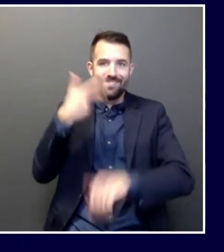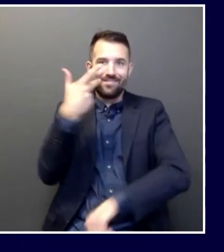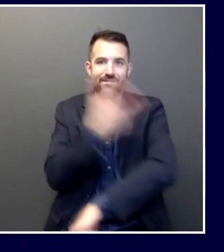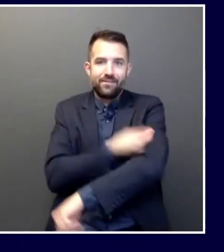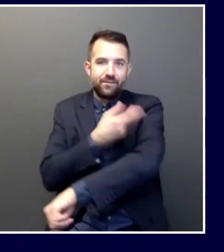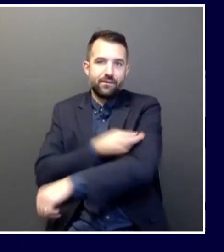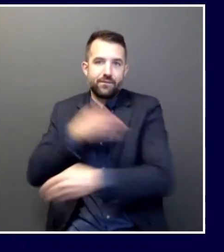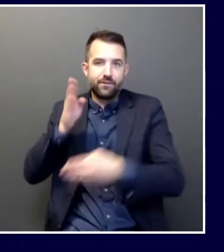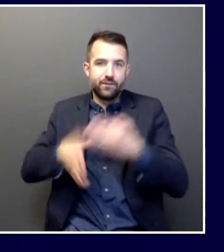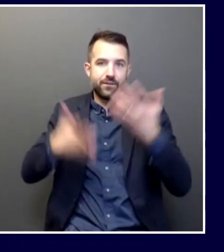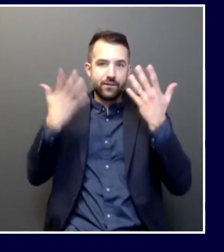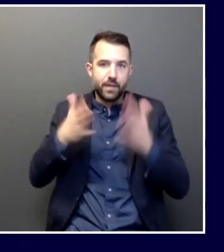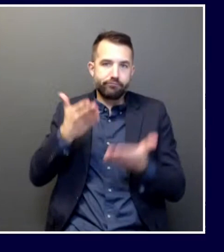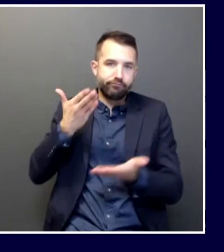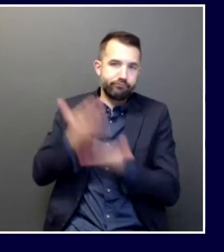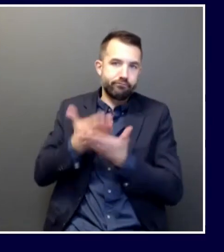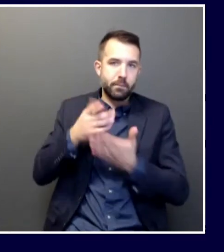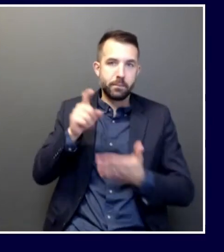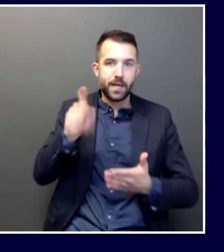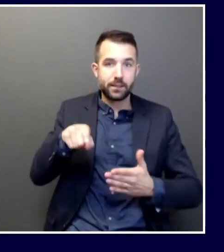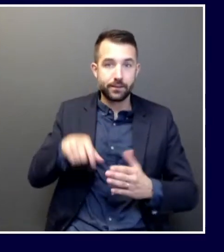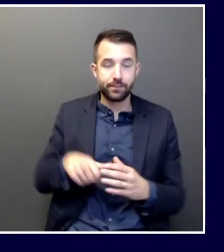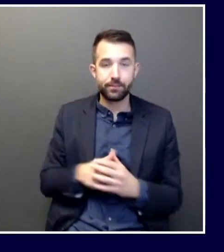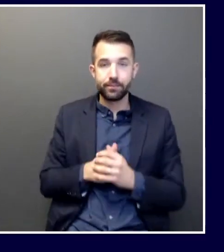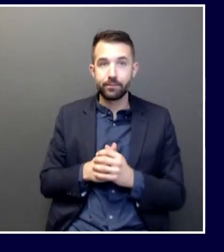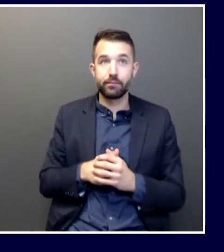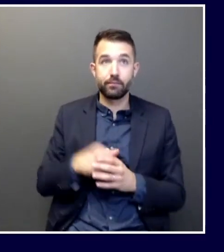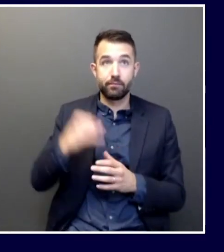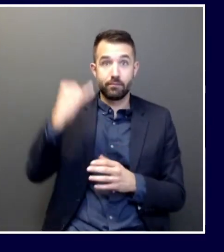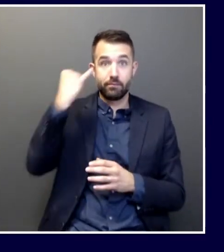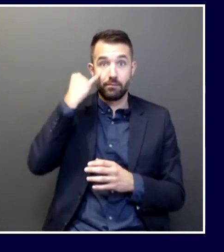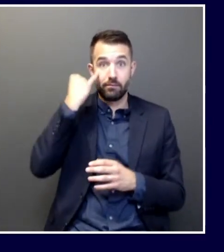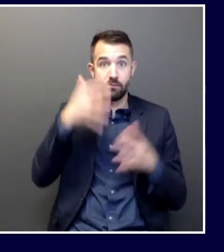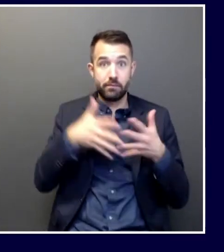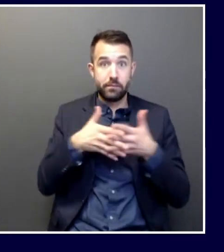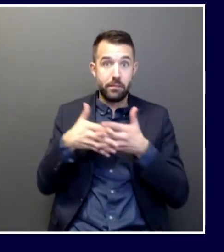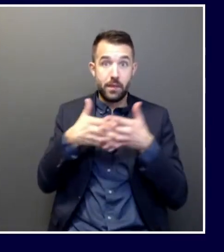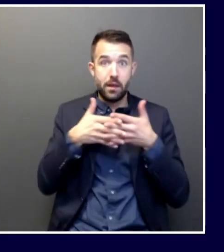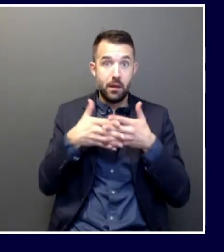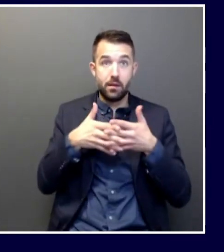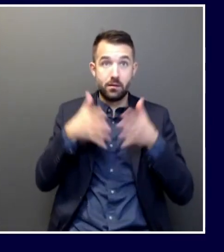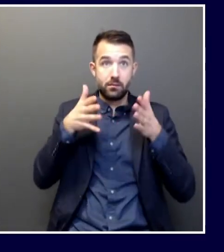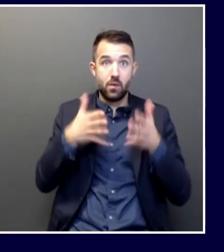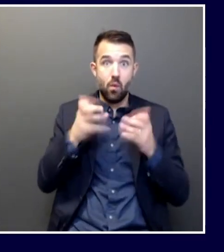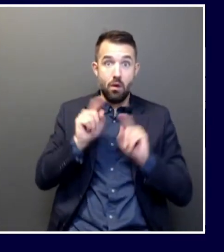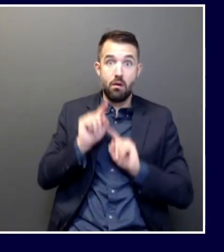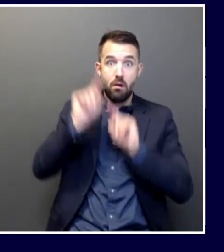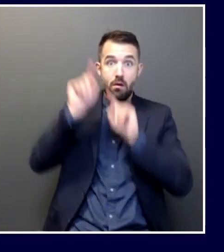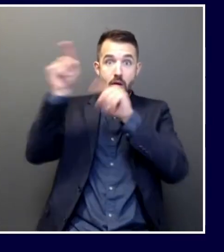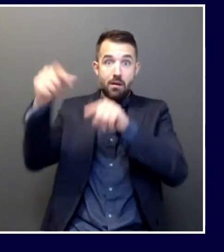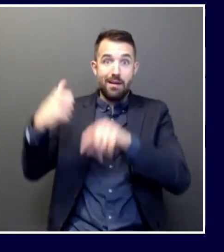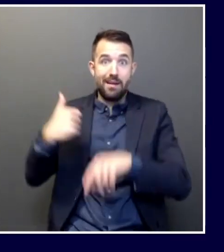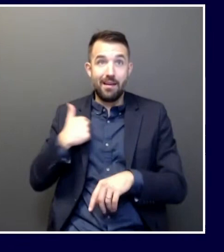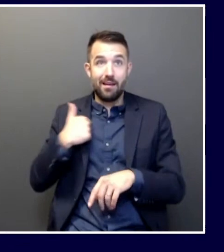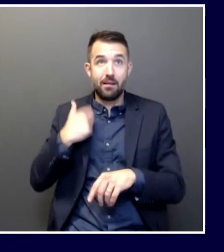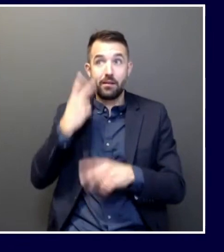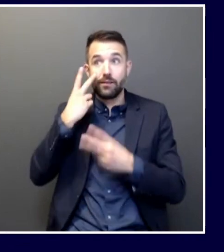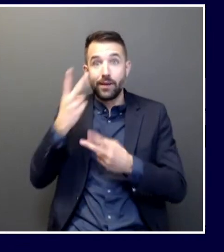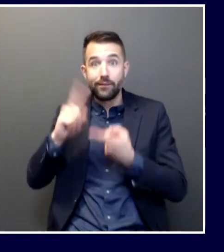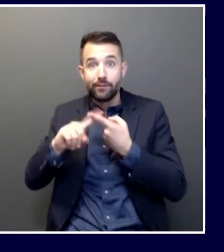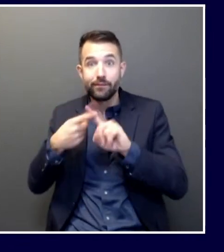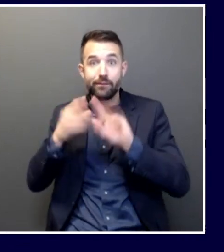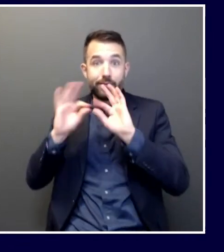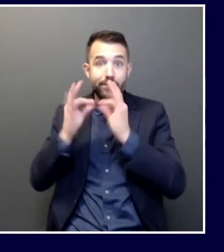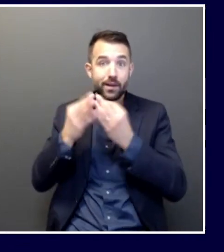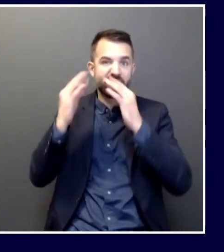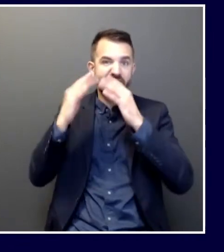friends, family, or go to Canada for work can have more easy access to testing. That access is already there because that side of the